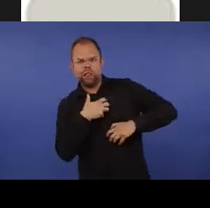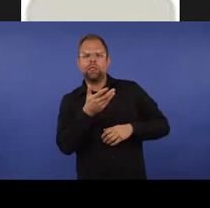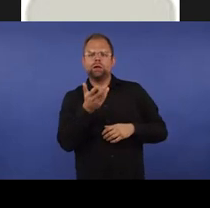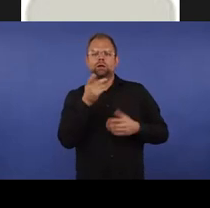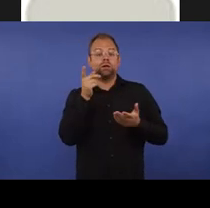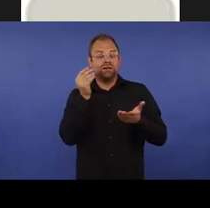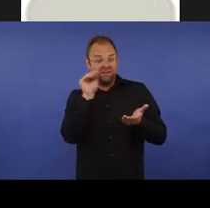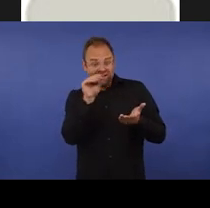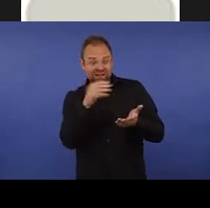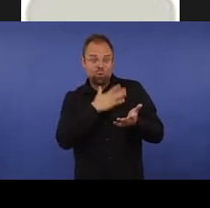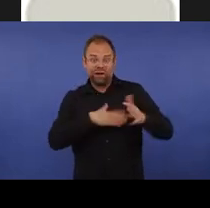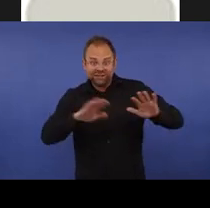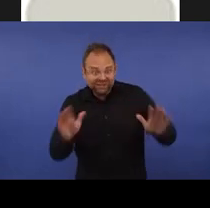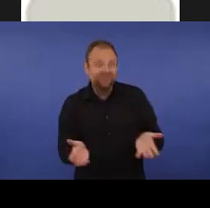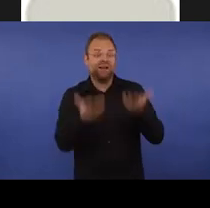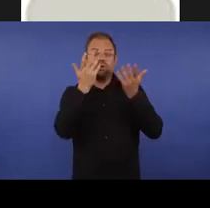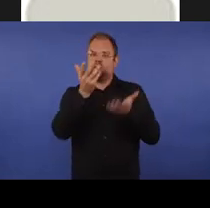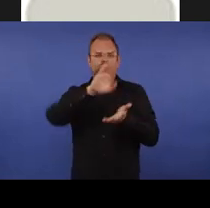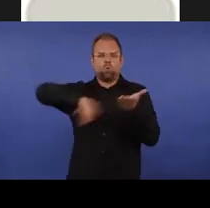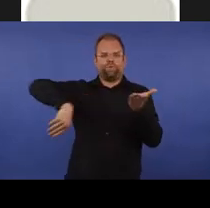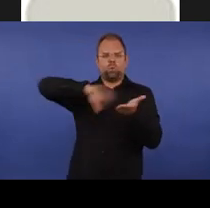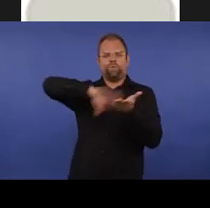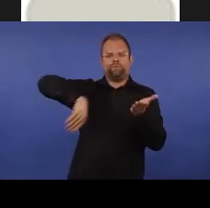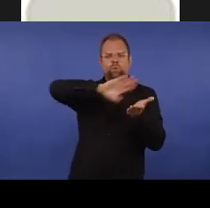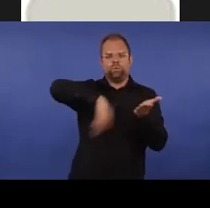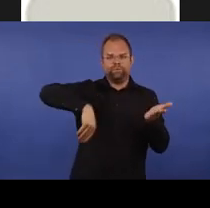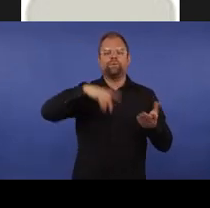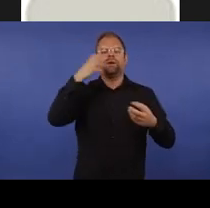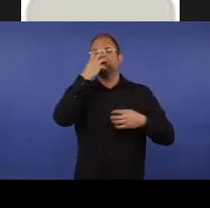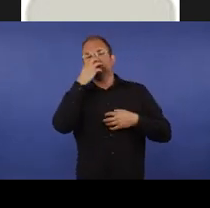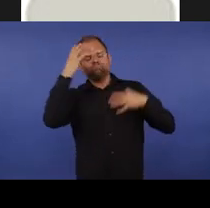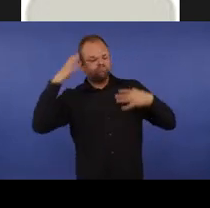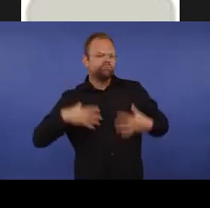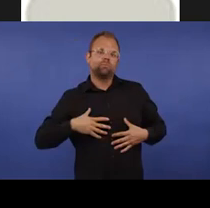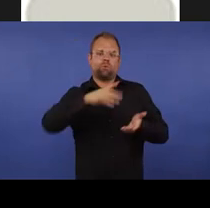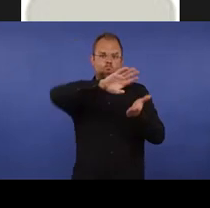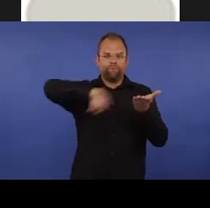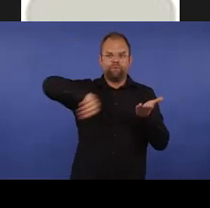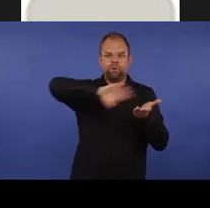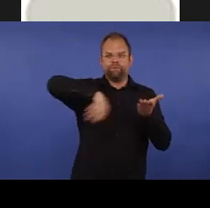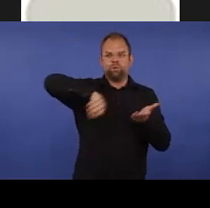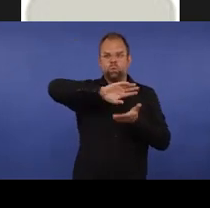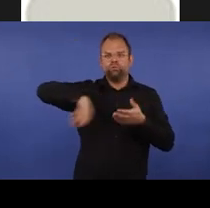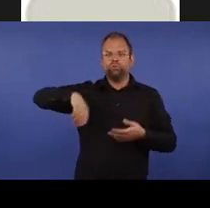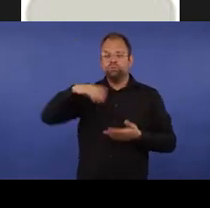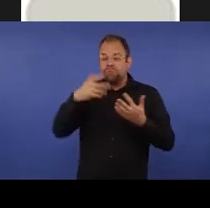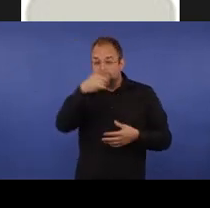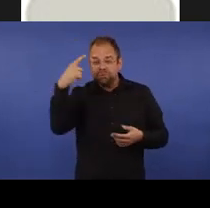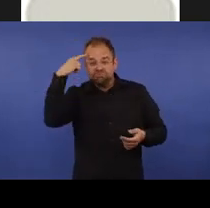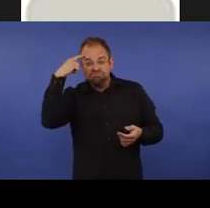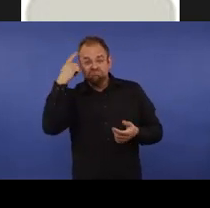trying to receive treatment, and they were denied their ventilators because there were many people that